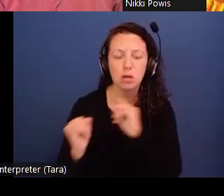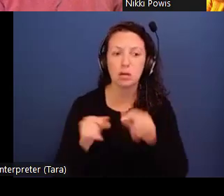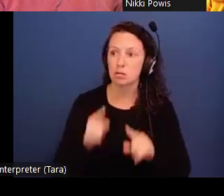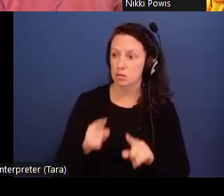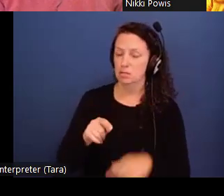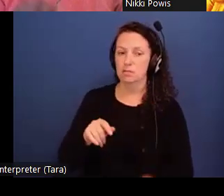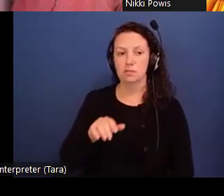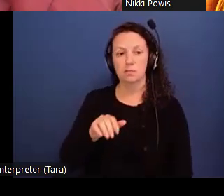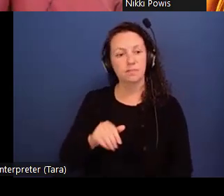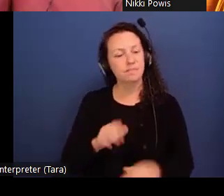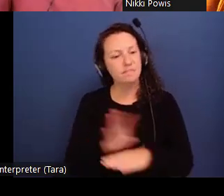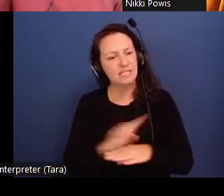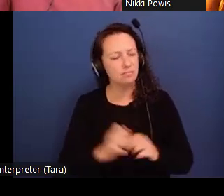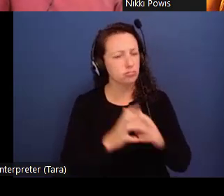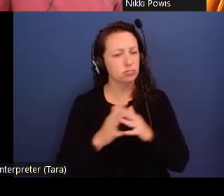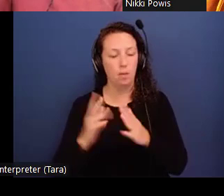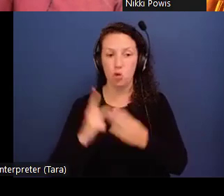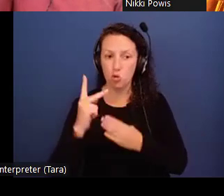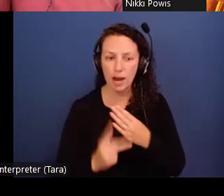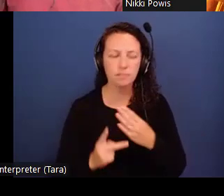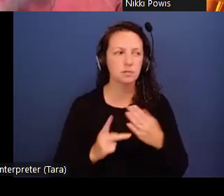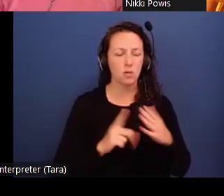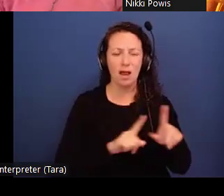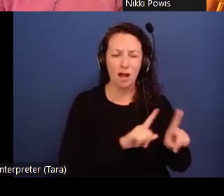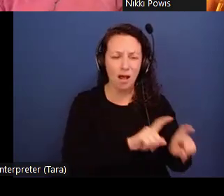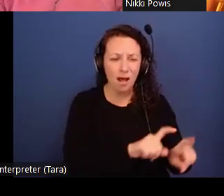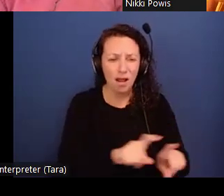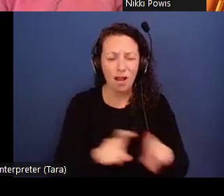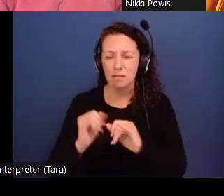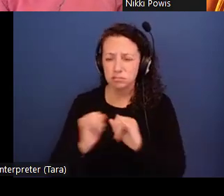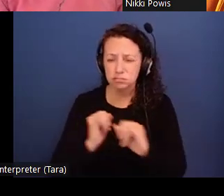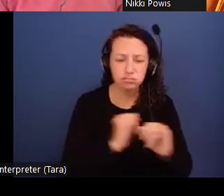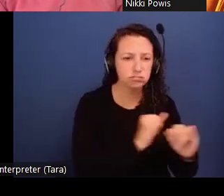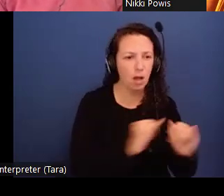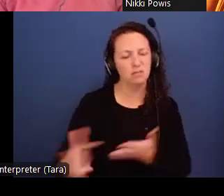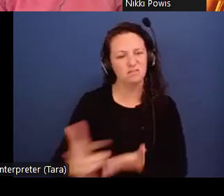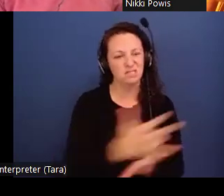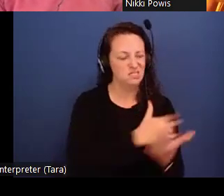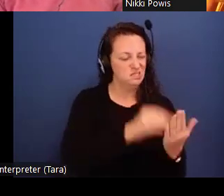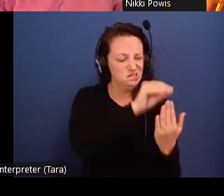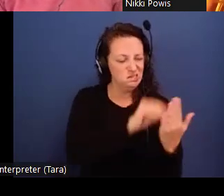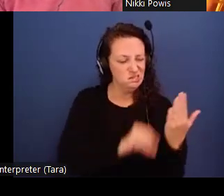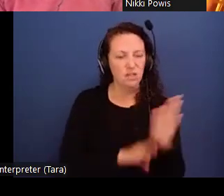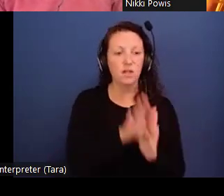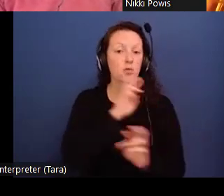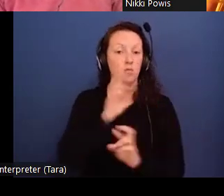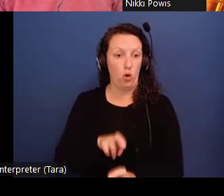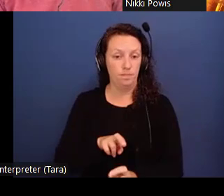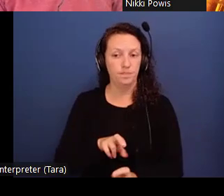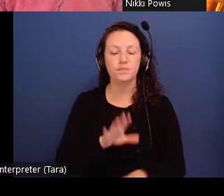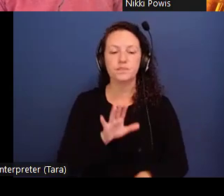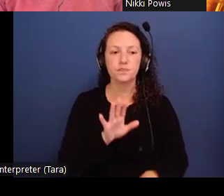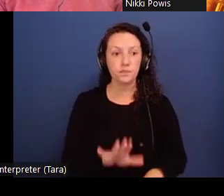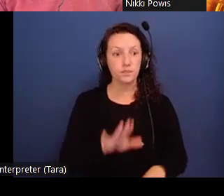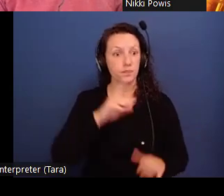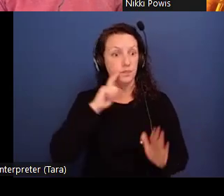programs, all kinds of things. And really, it was for this report, right? But what we found was, oh my